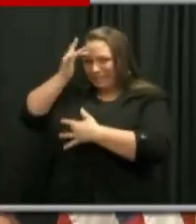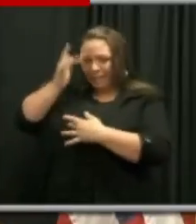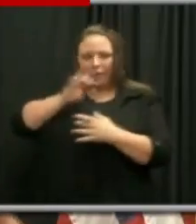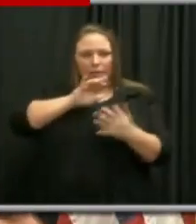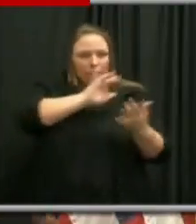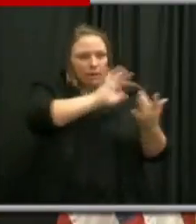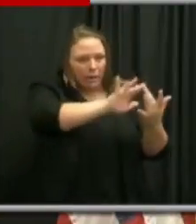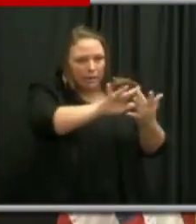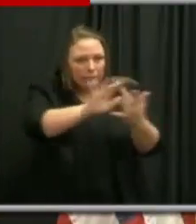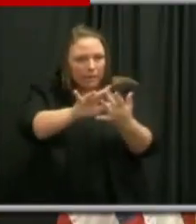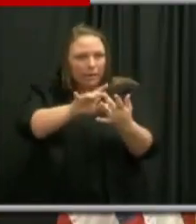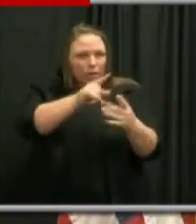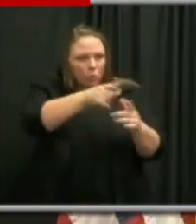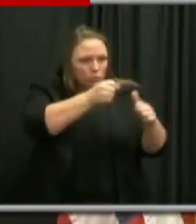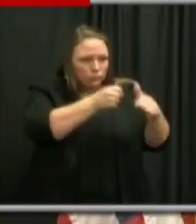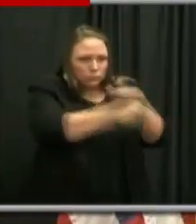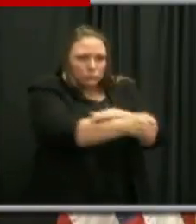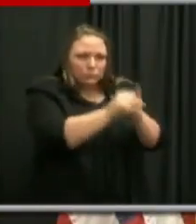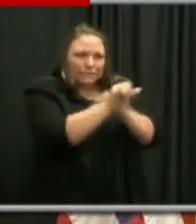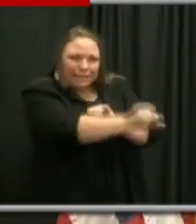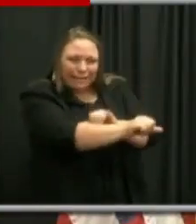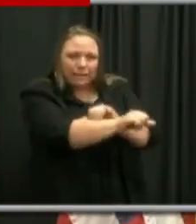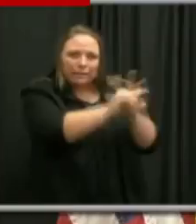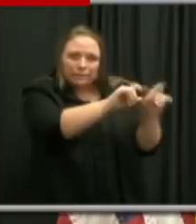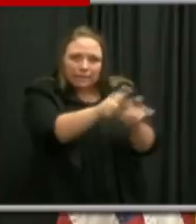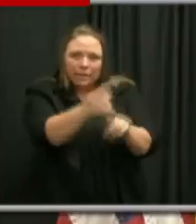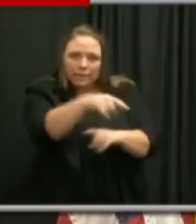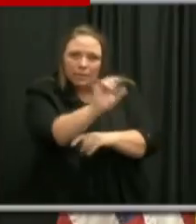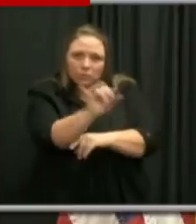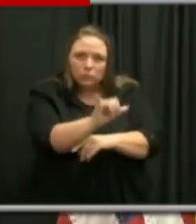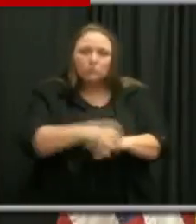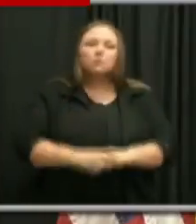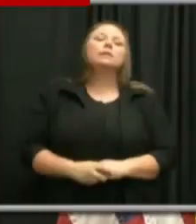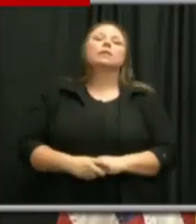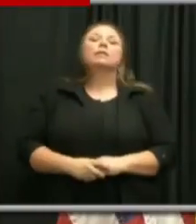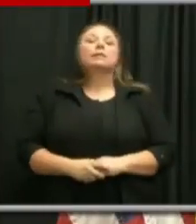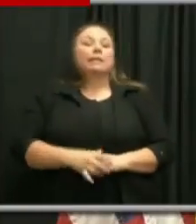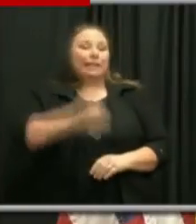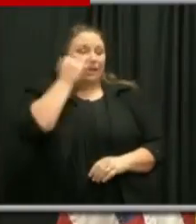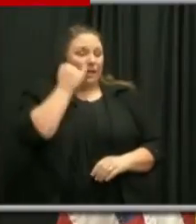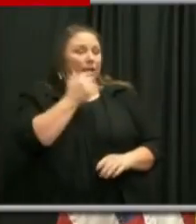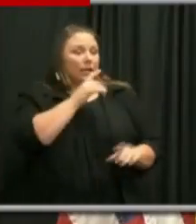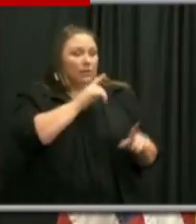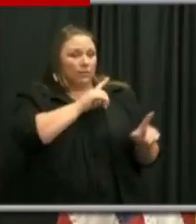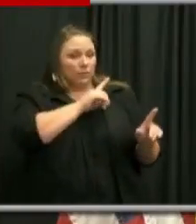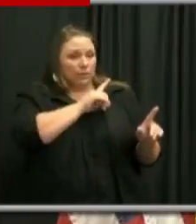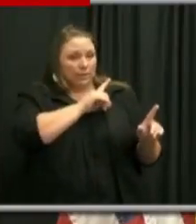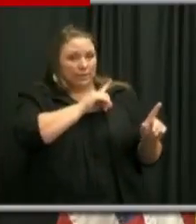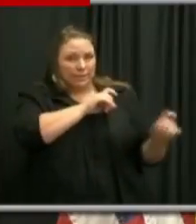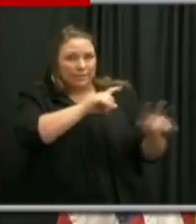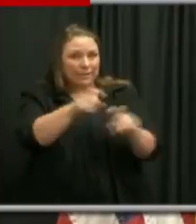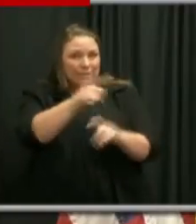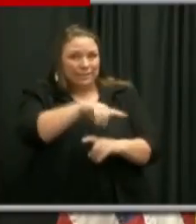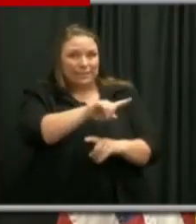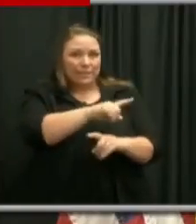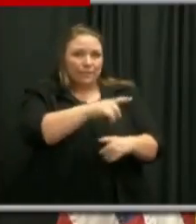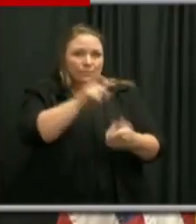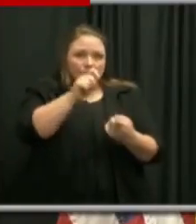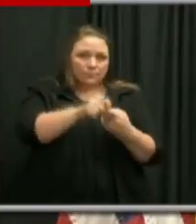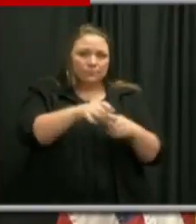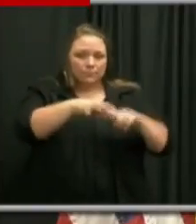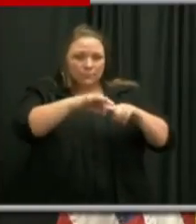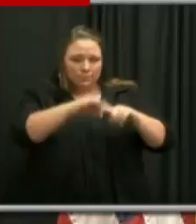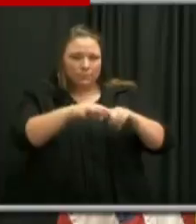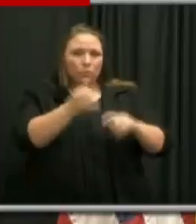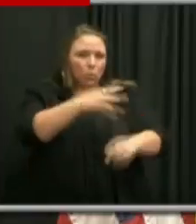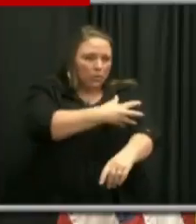people to be quarantined. If we were to take the contacts and test them for virus with a PCR test and